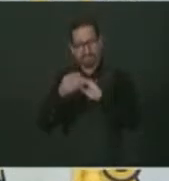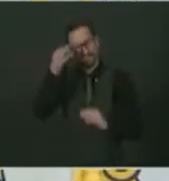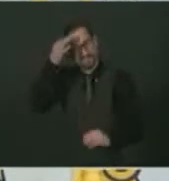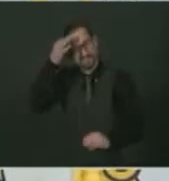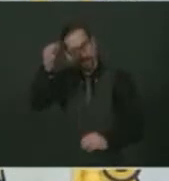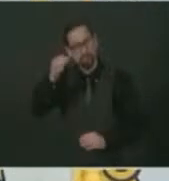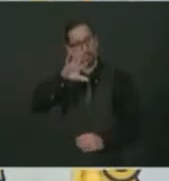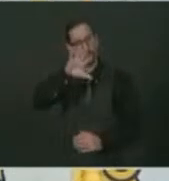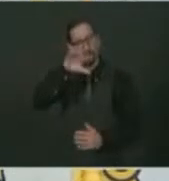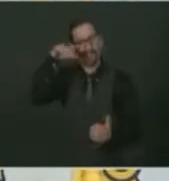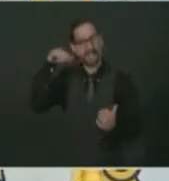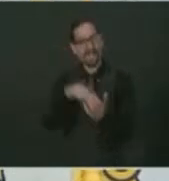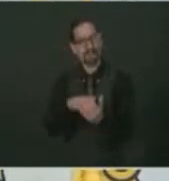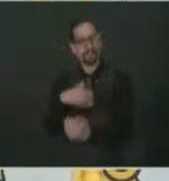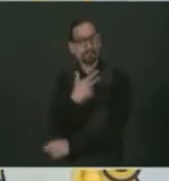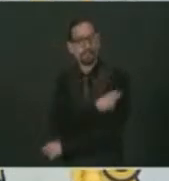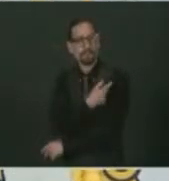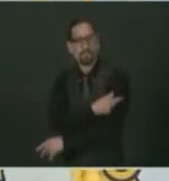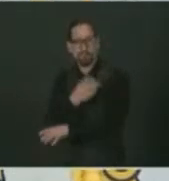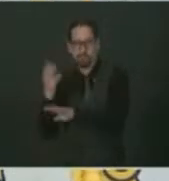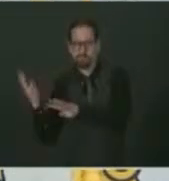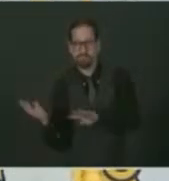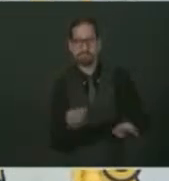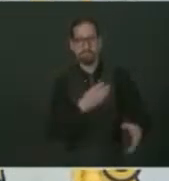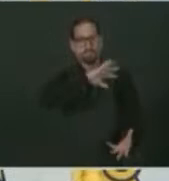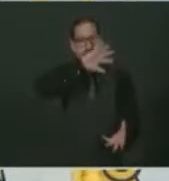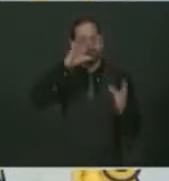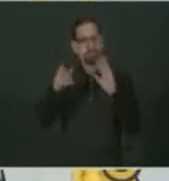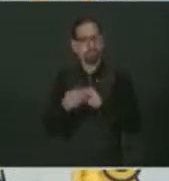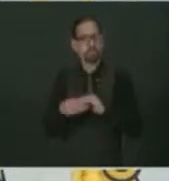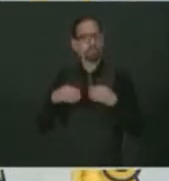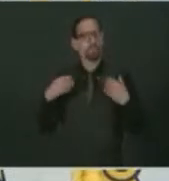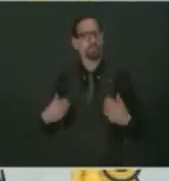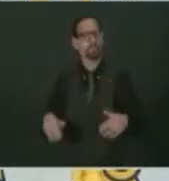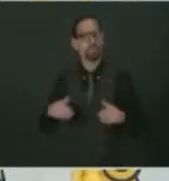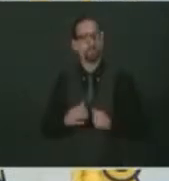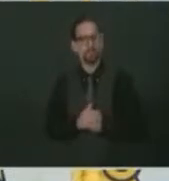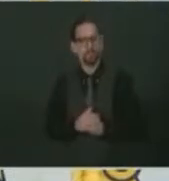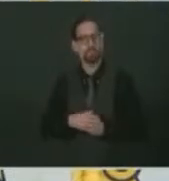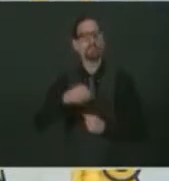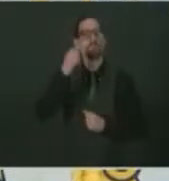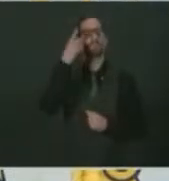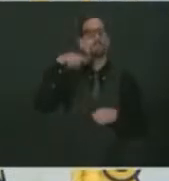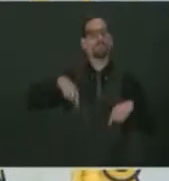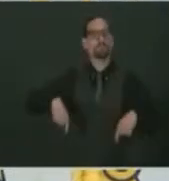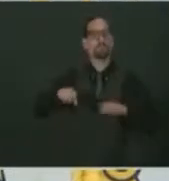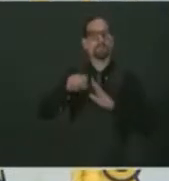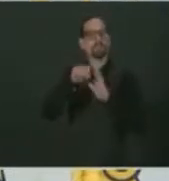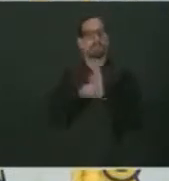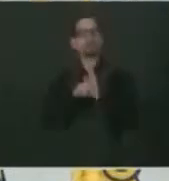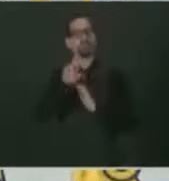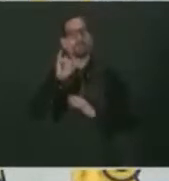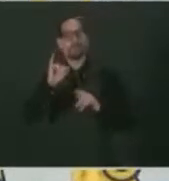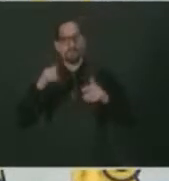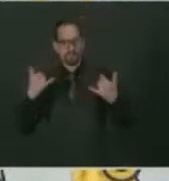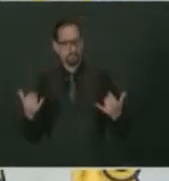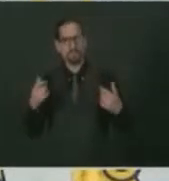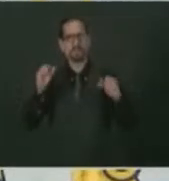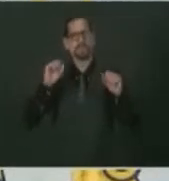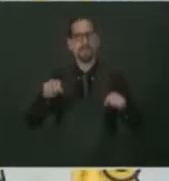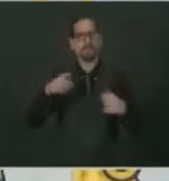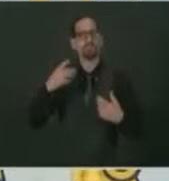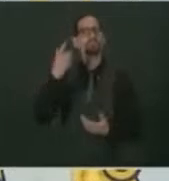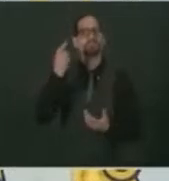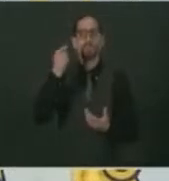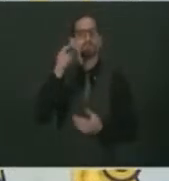idea where we stand right now, Rhode Island has the capacity to administer 100,000 shots per week, and